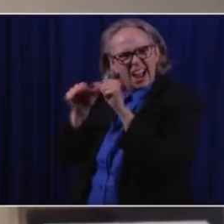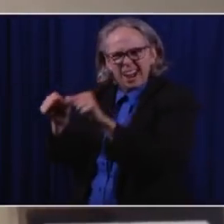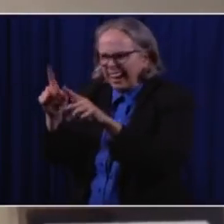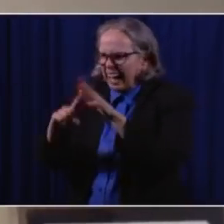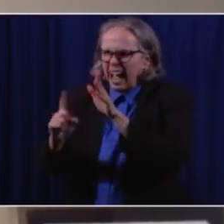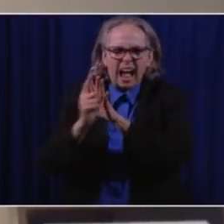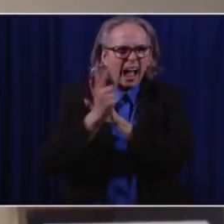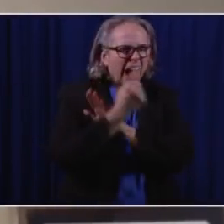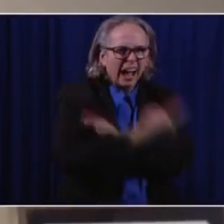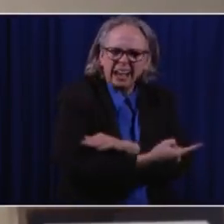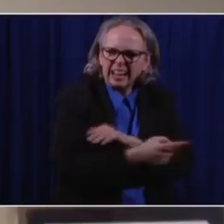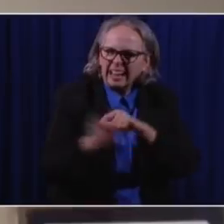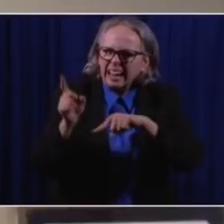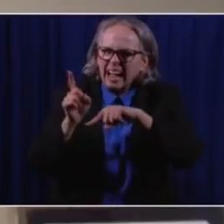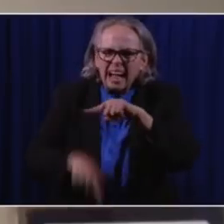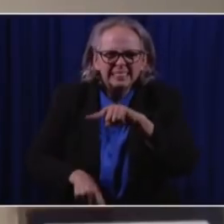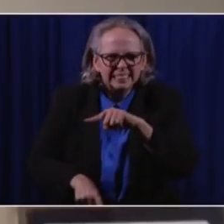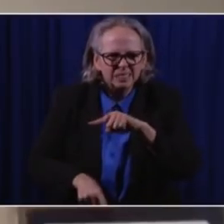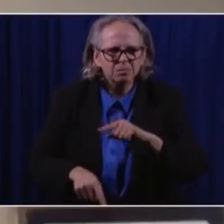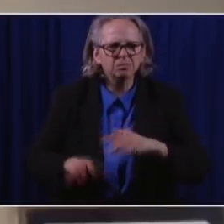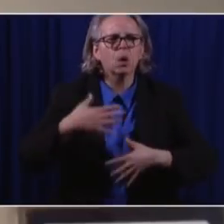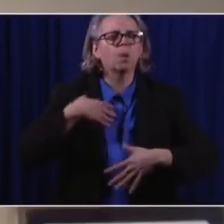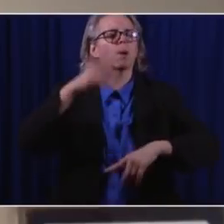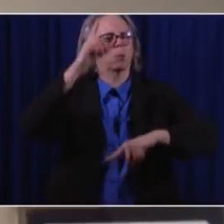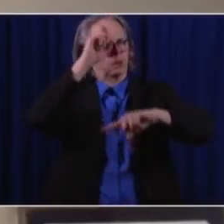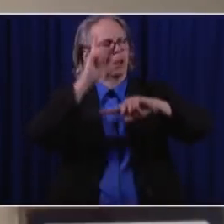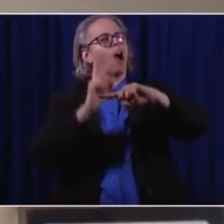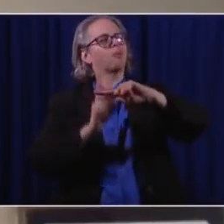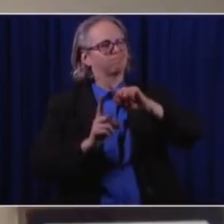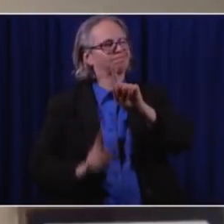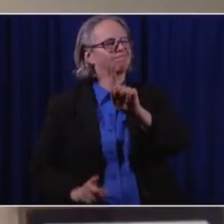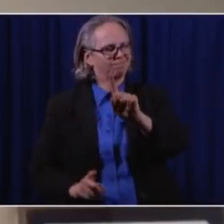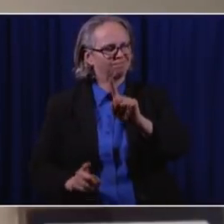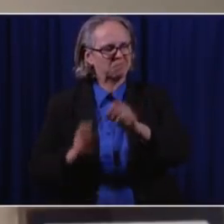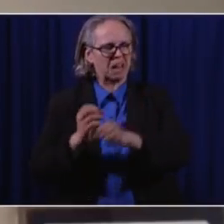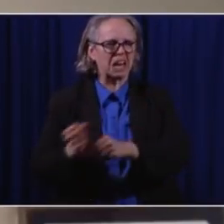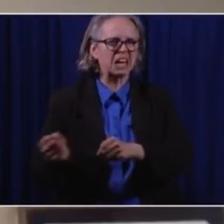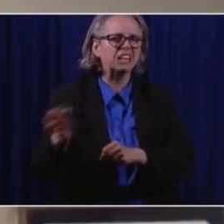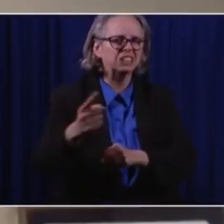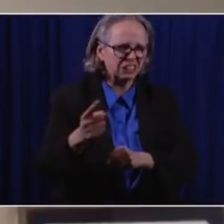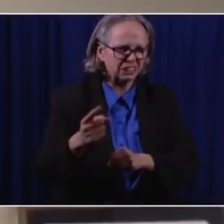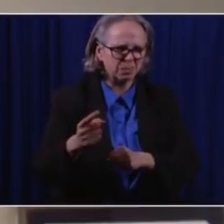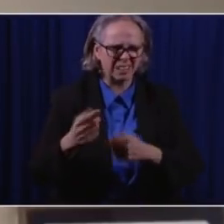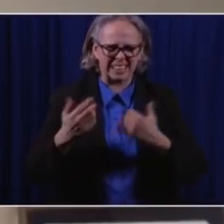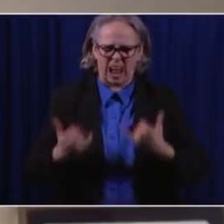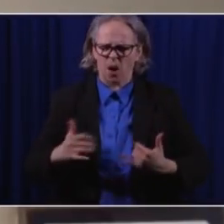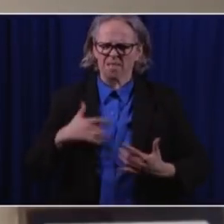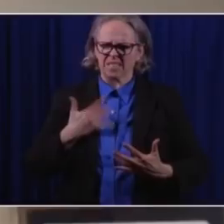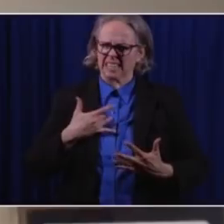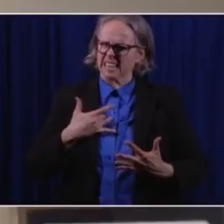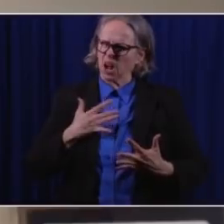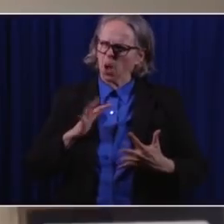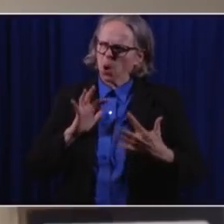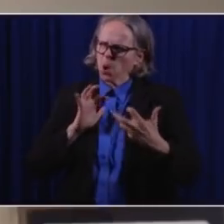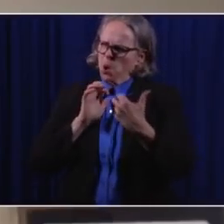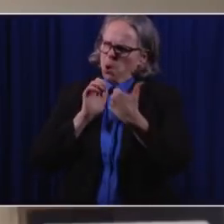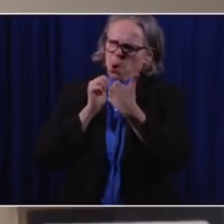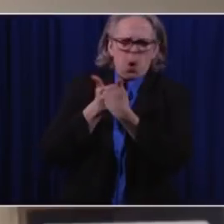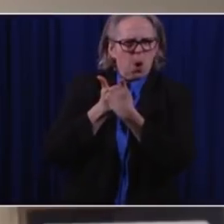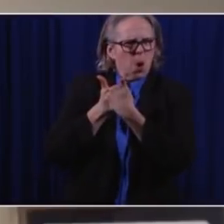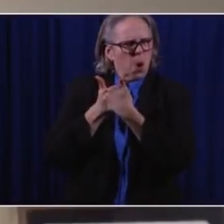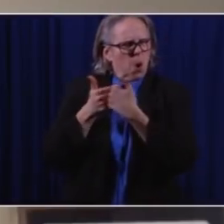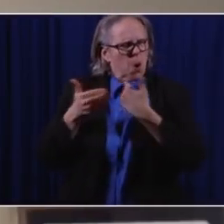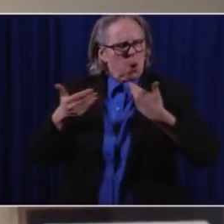about 2021, we have a lot of odds against us right now. Healthcare workers of all kinds, like